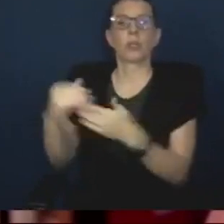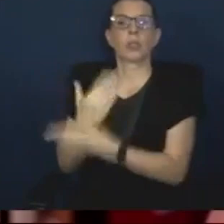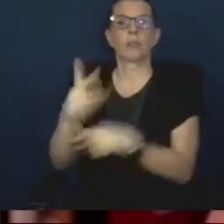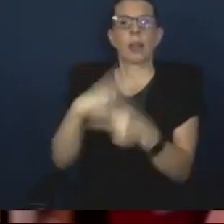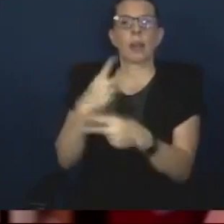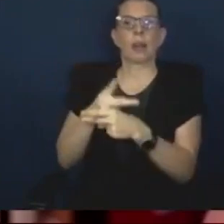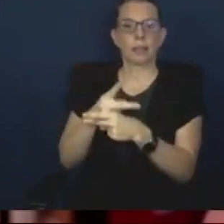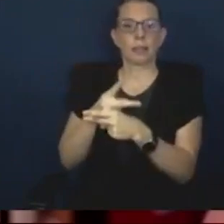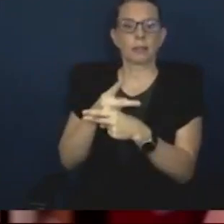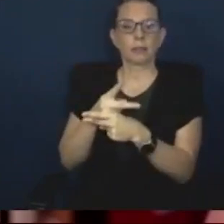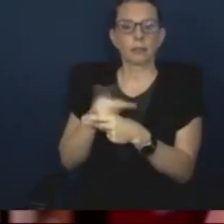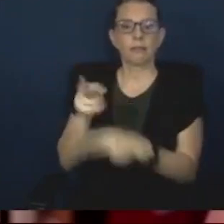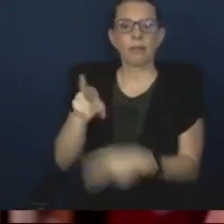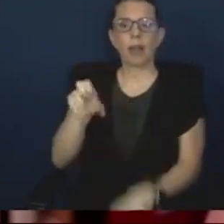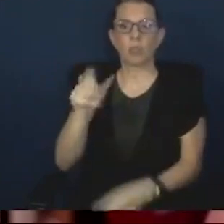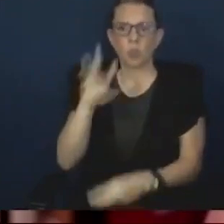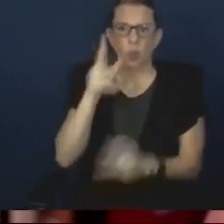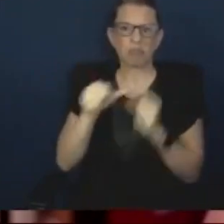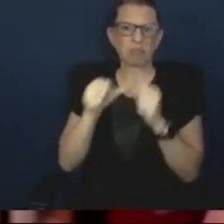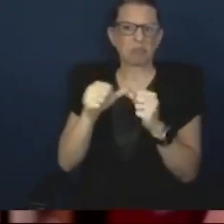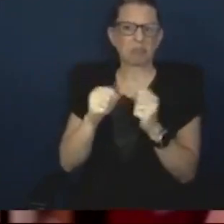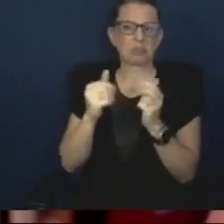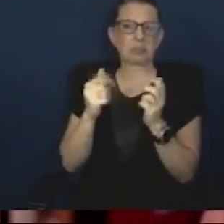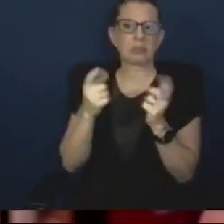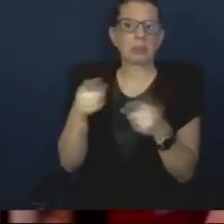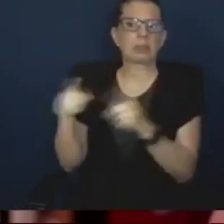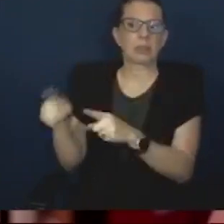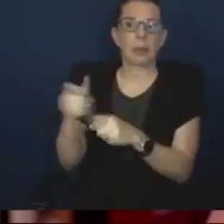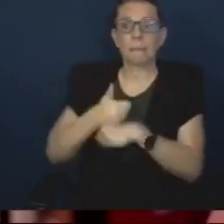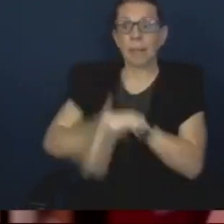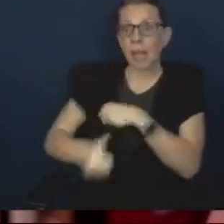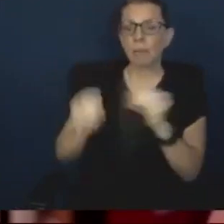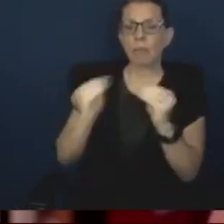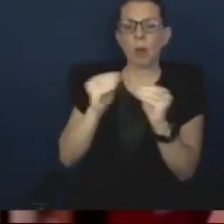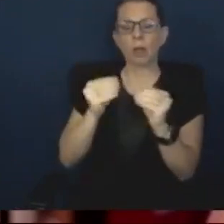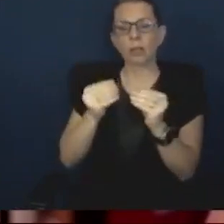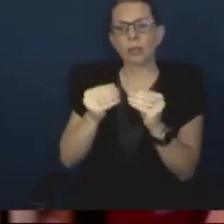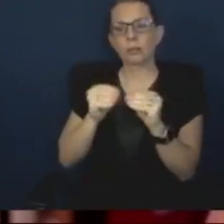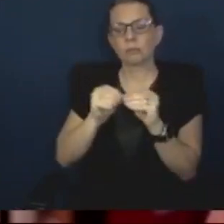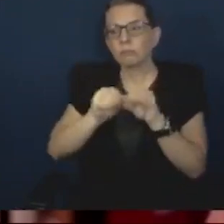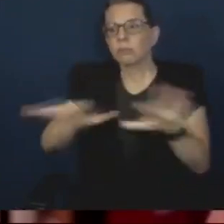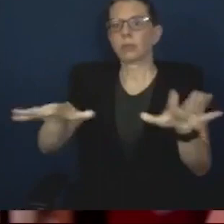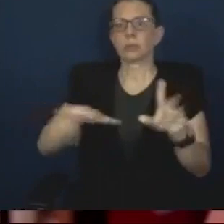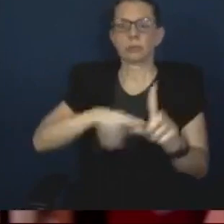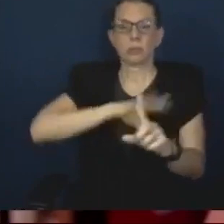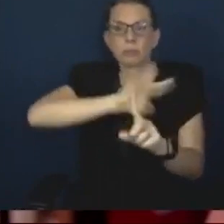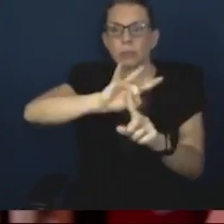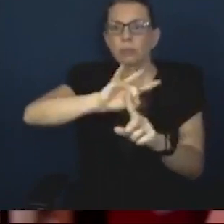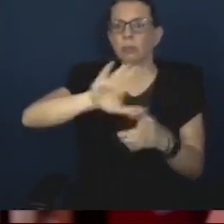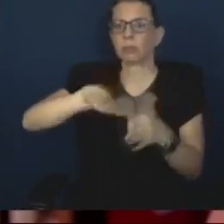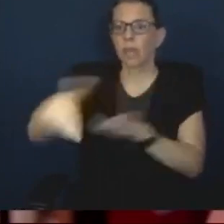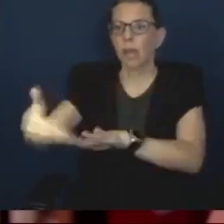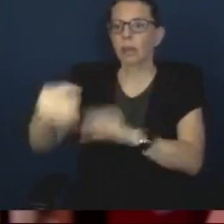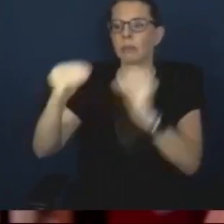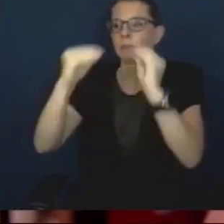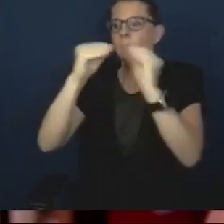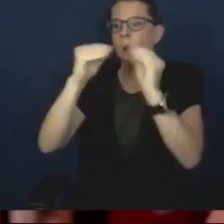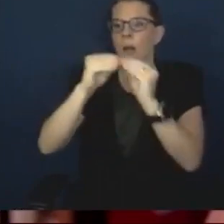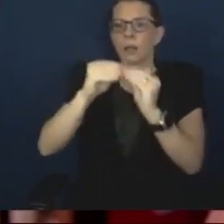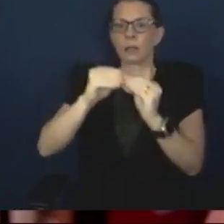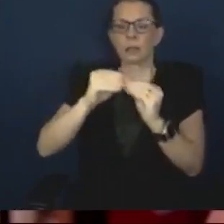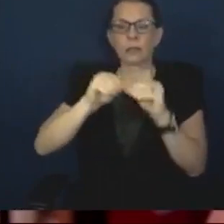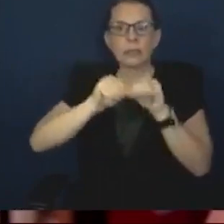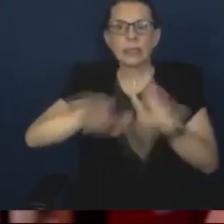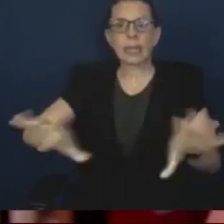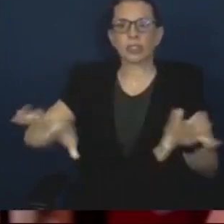to happen. They get blamed for being more transmissible, more virulent, more deadly, more contagious. But in